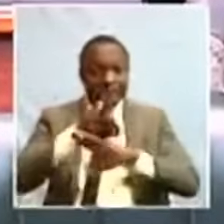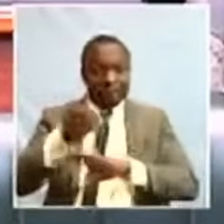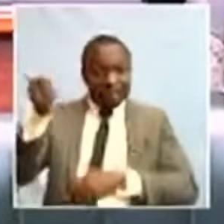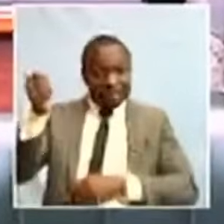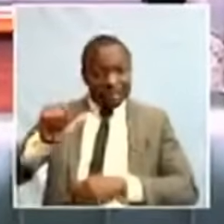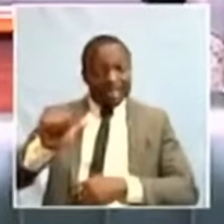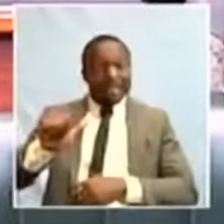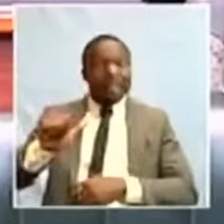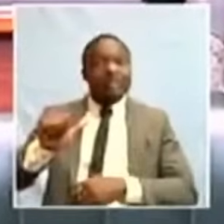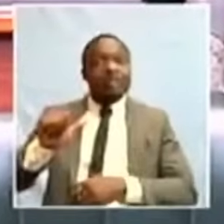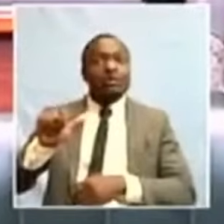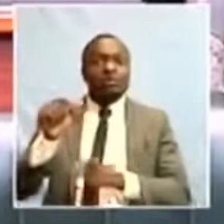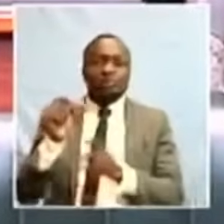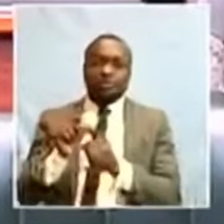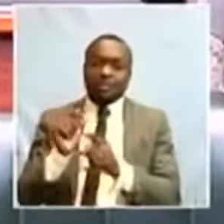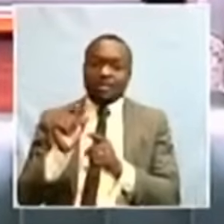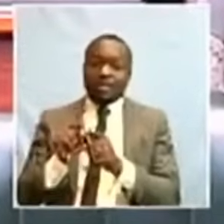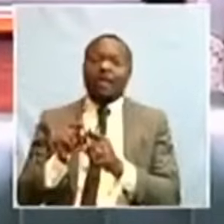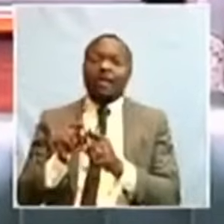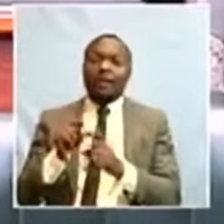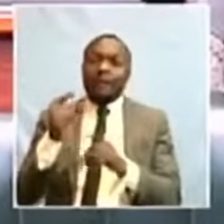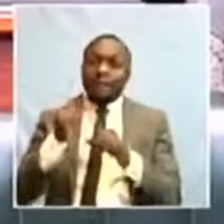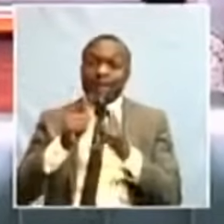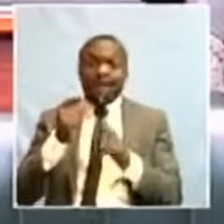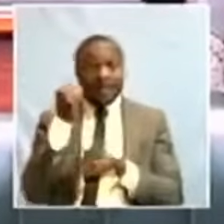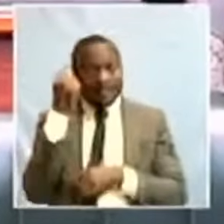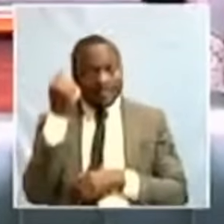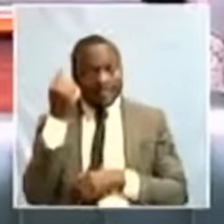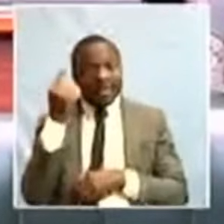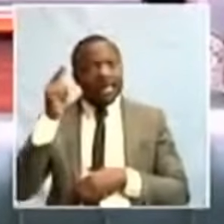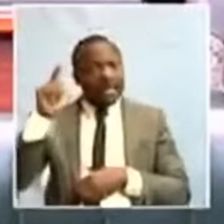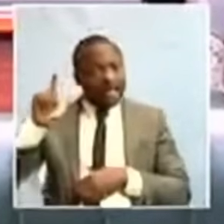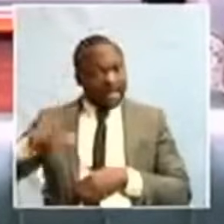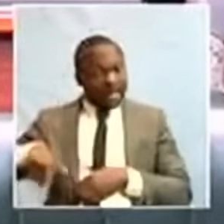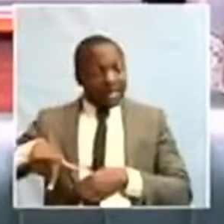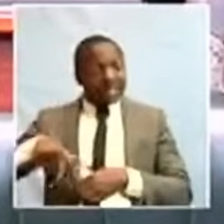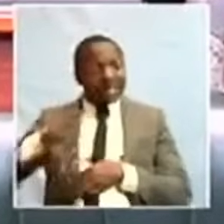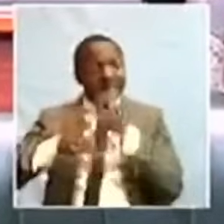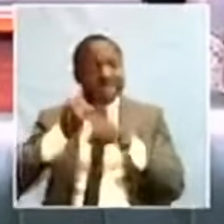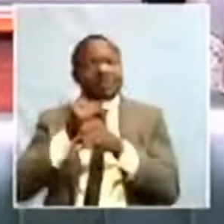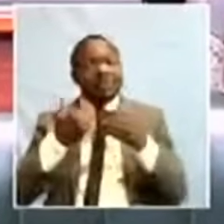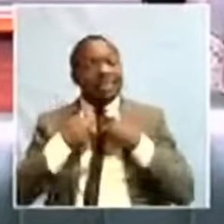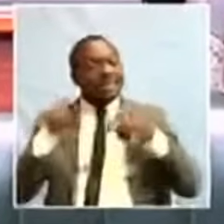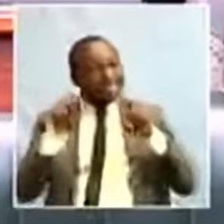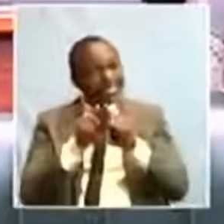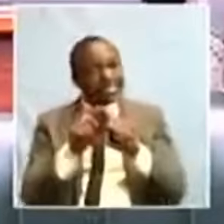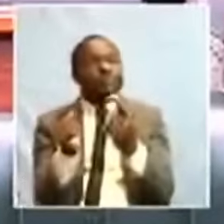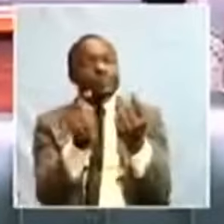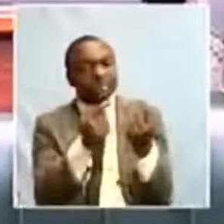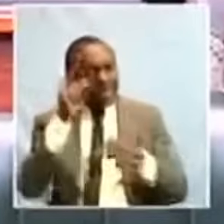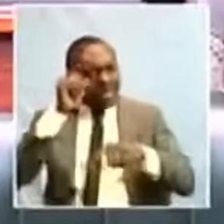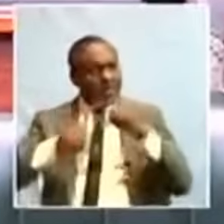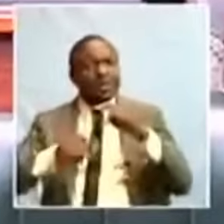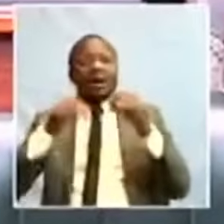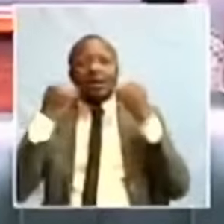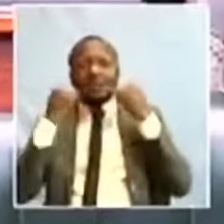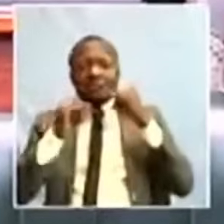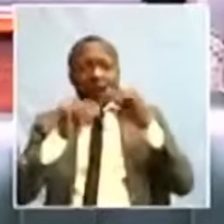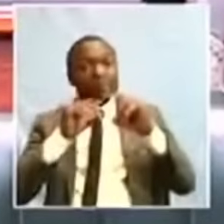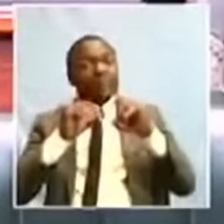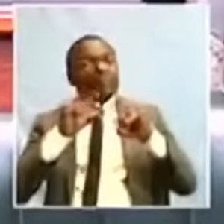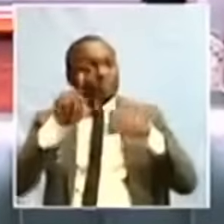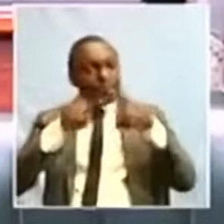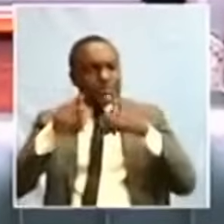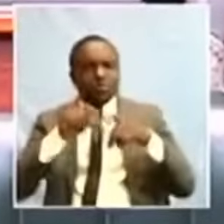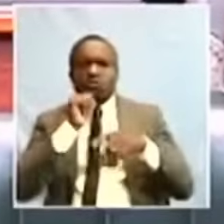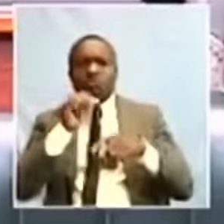of December. Yeah. But I do understand last year we also had the same situation. But you can't tell people not to